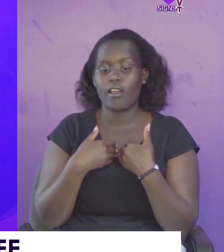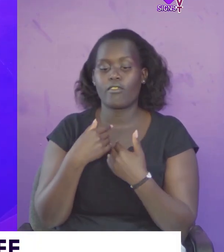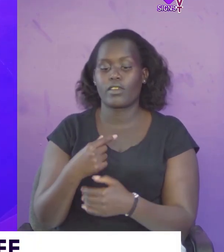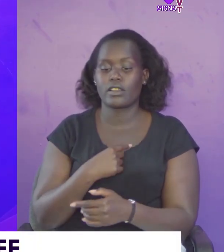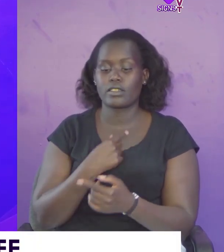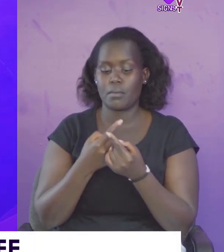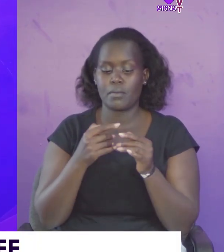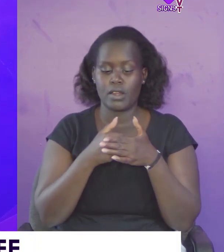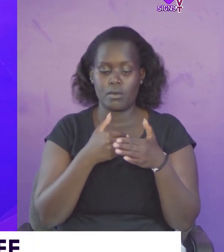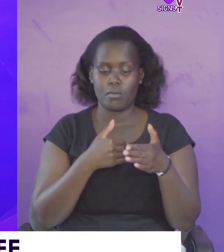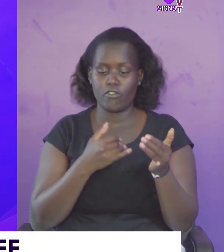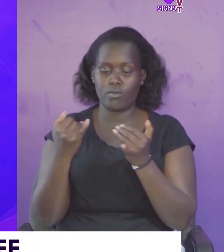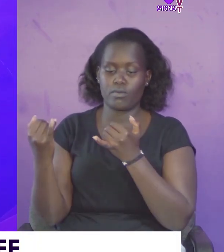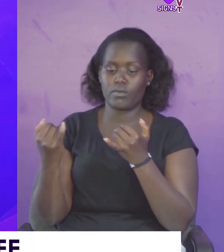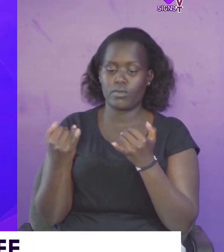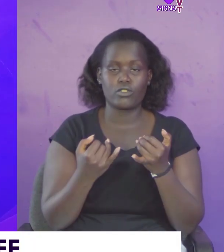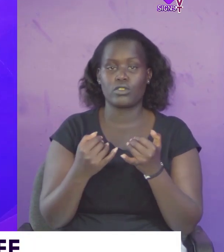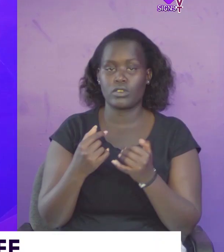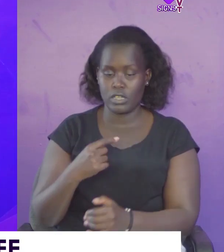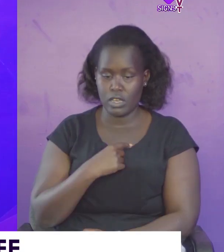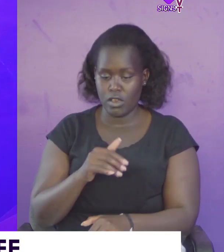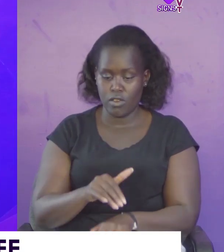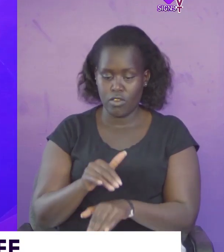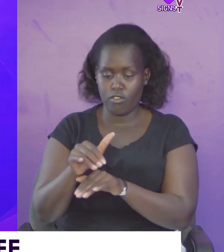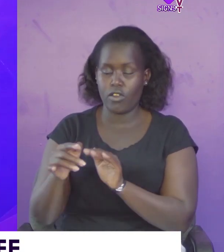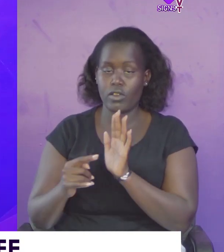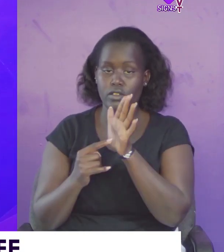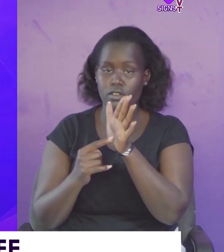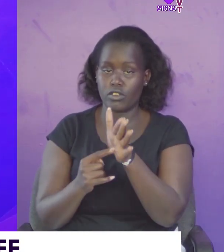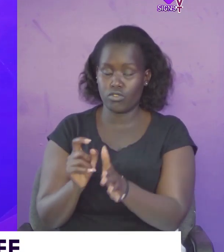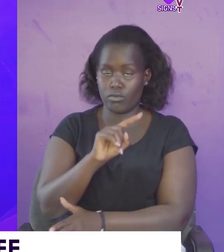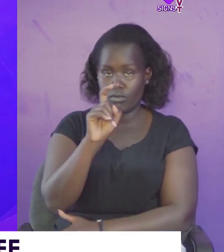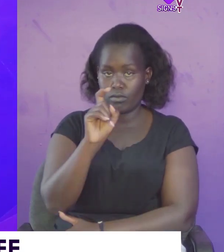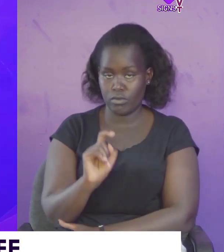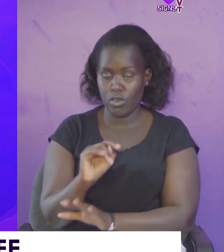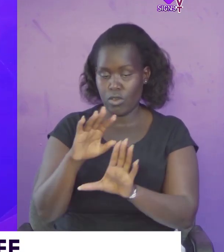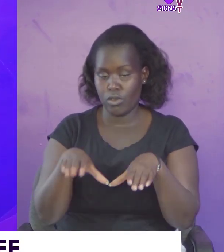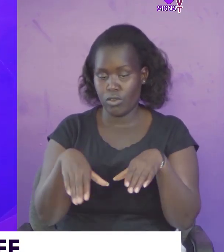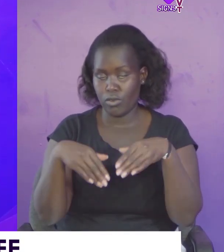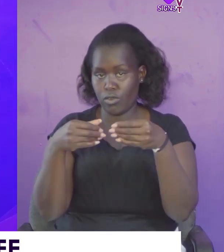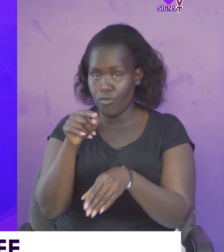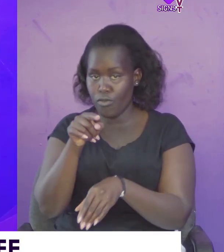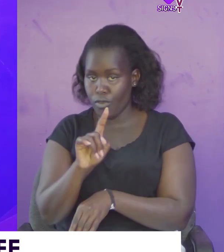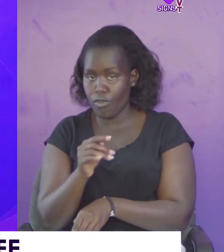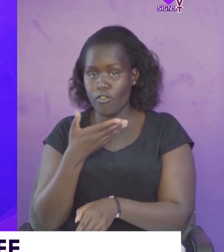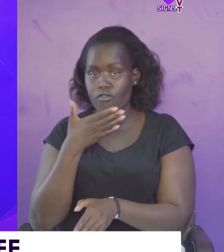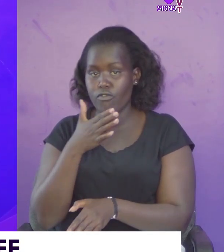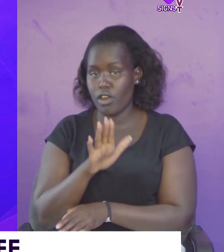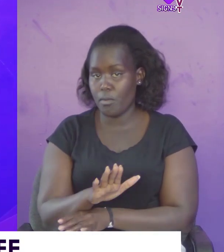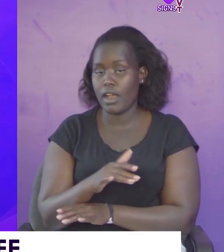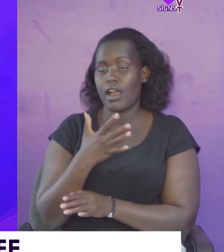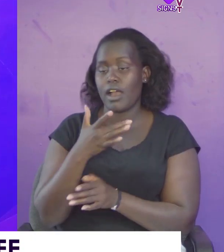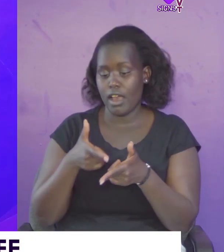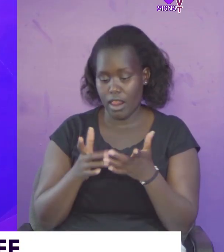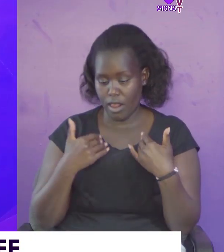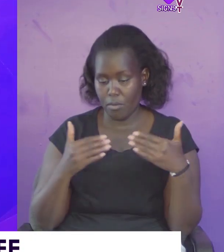before I introduce the guest, are you following this show? Are you giving your feedback? Let me